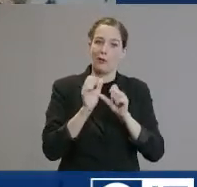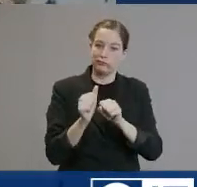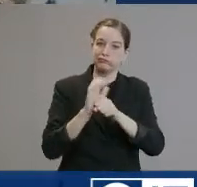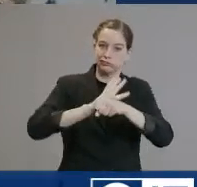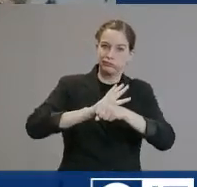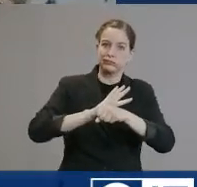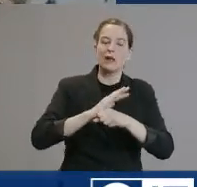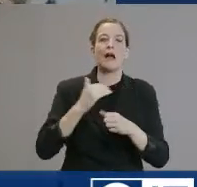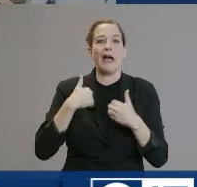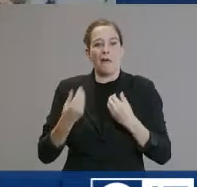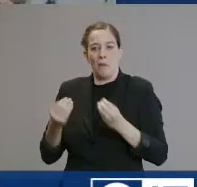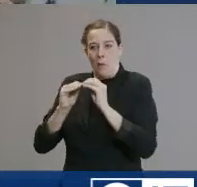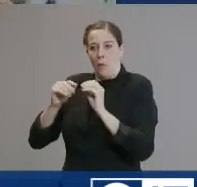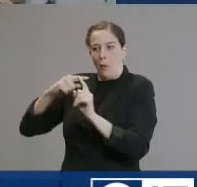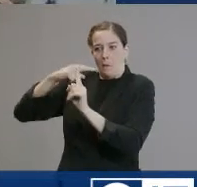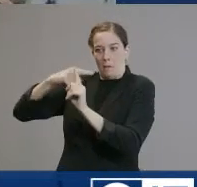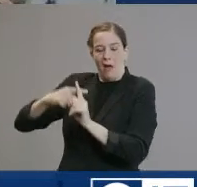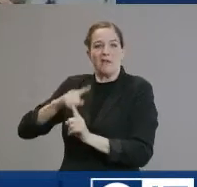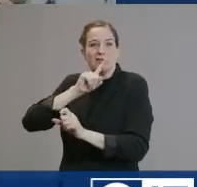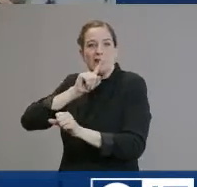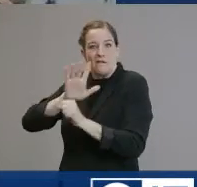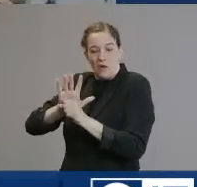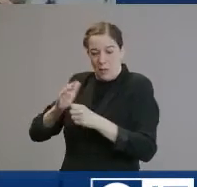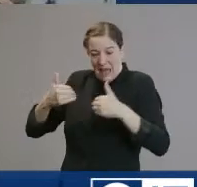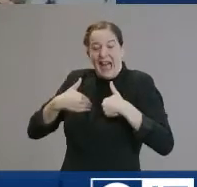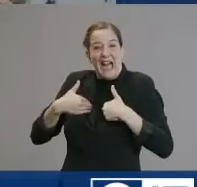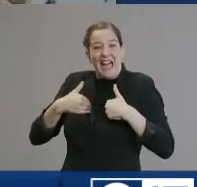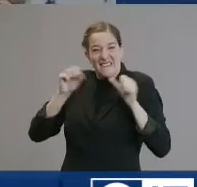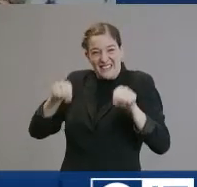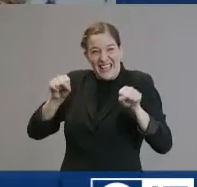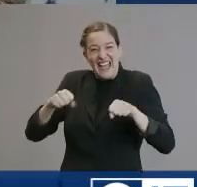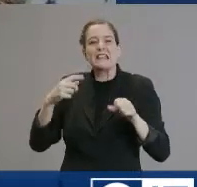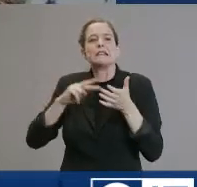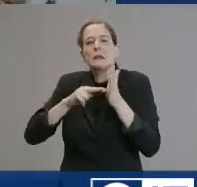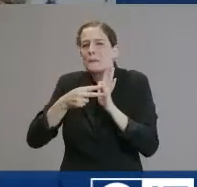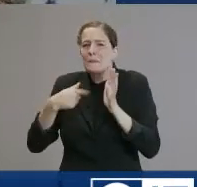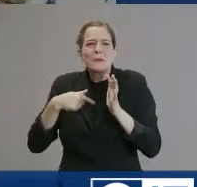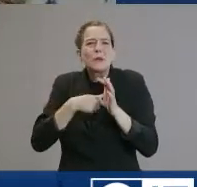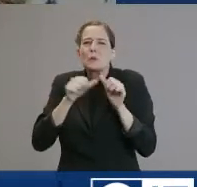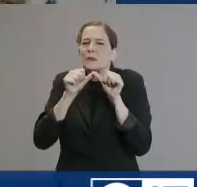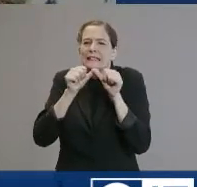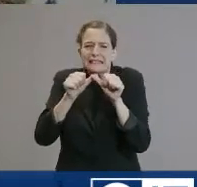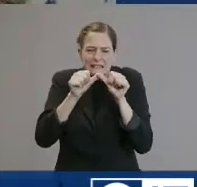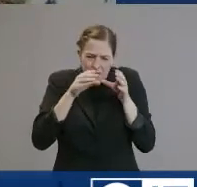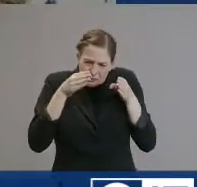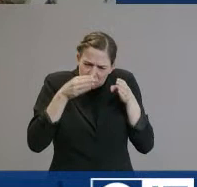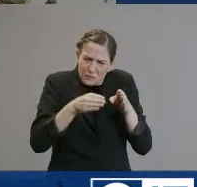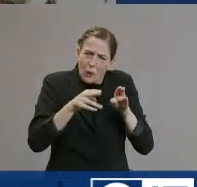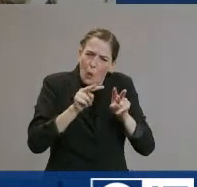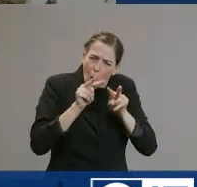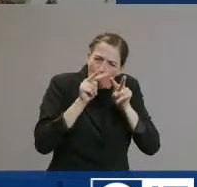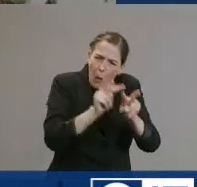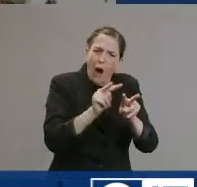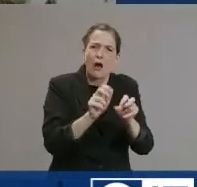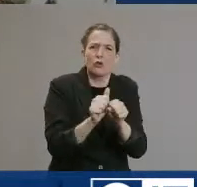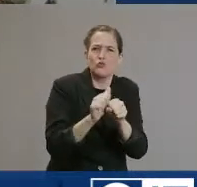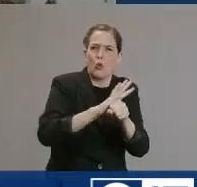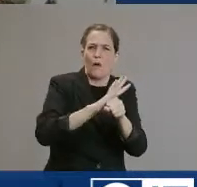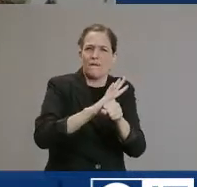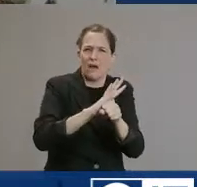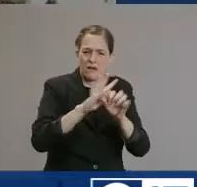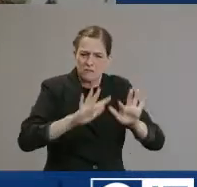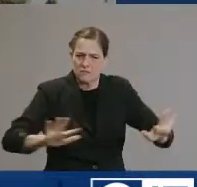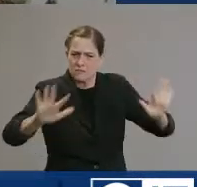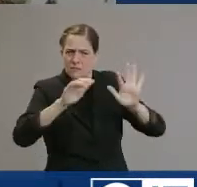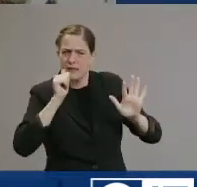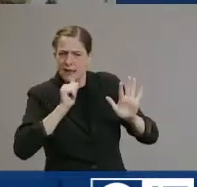stay laser focused on COVID-19 in the state of Arizona. We're going to do more testing to